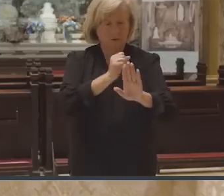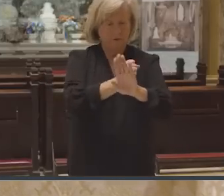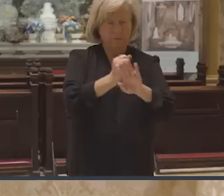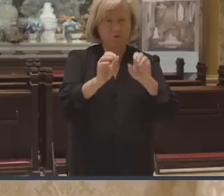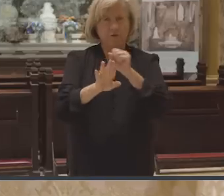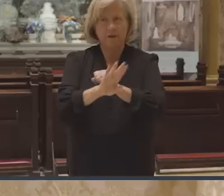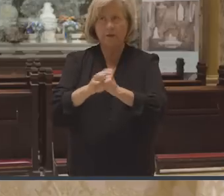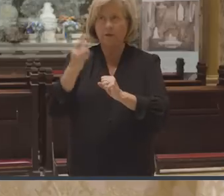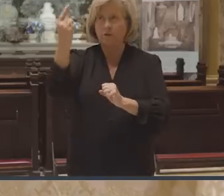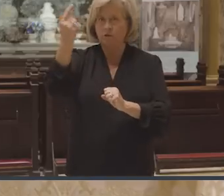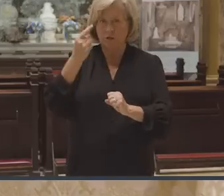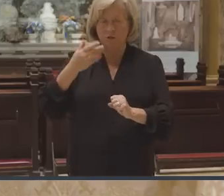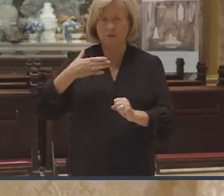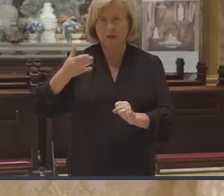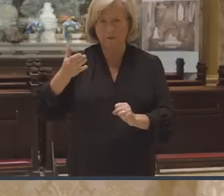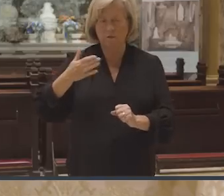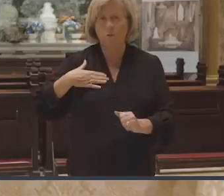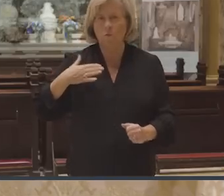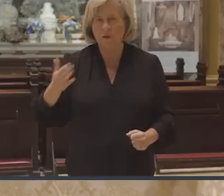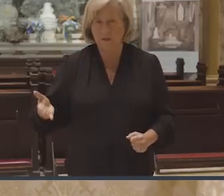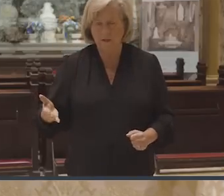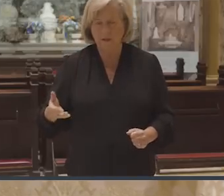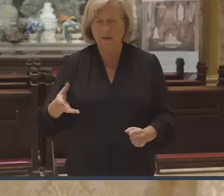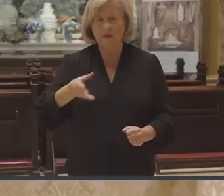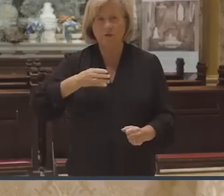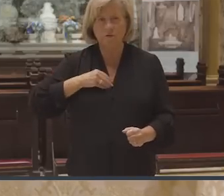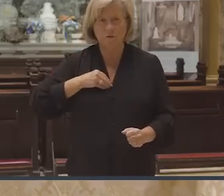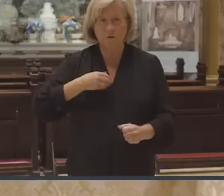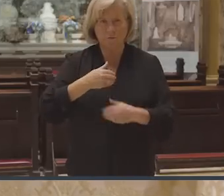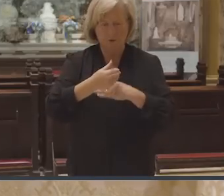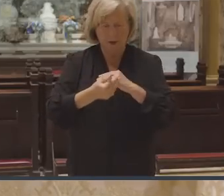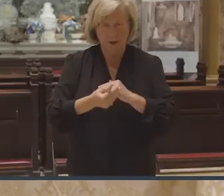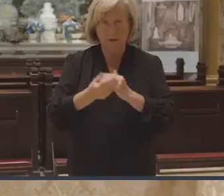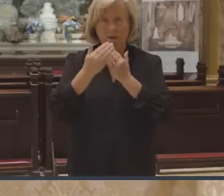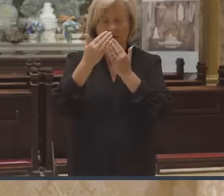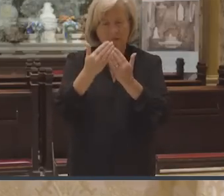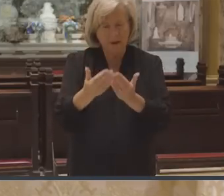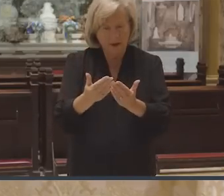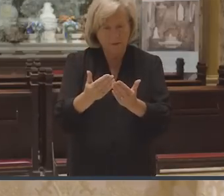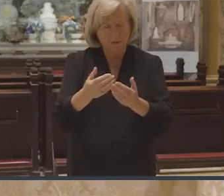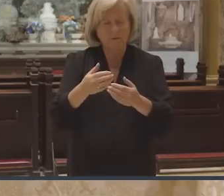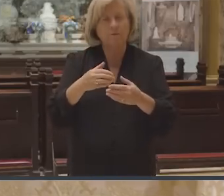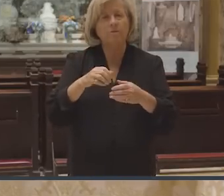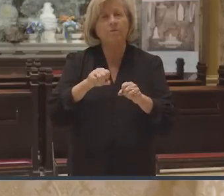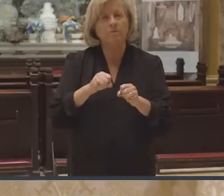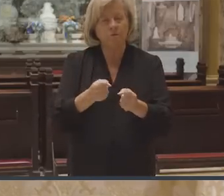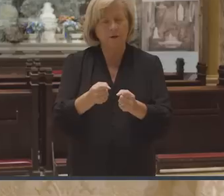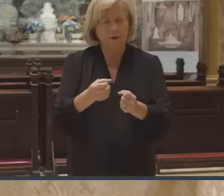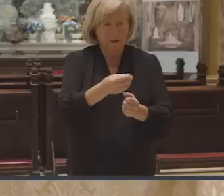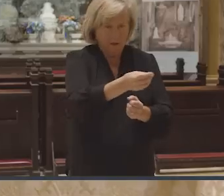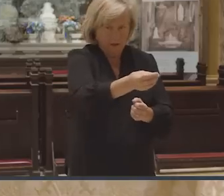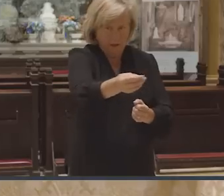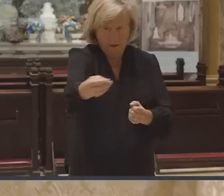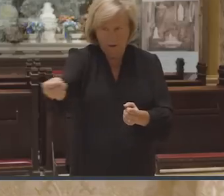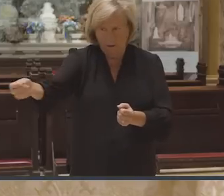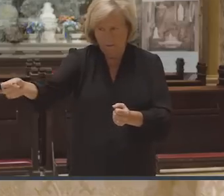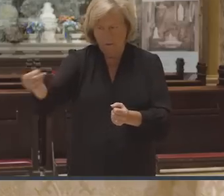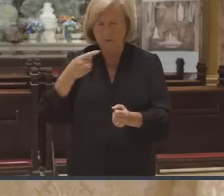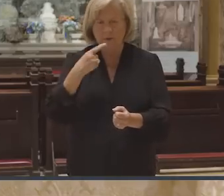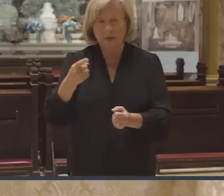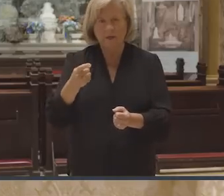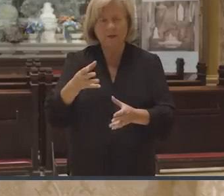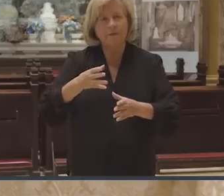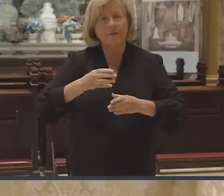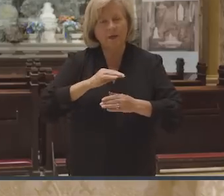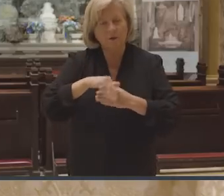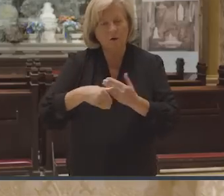entered willingly into his passion, he took bread and giving thanks, broke it, and gave it to his disciples, saying, Take